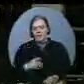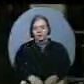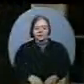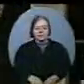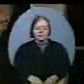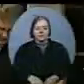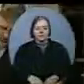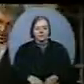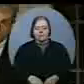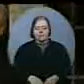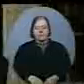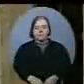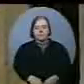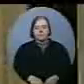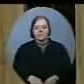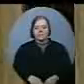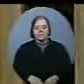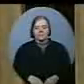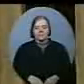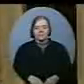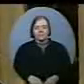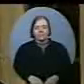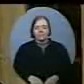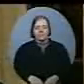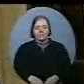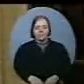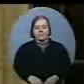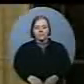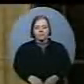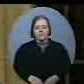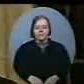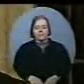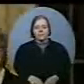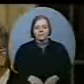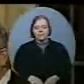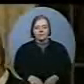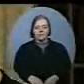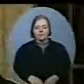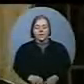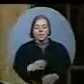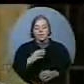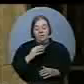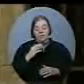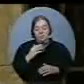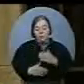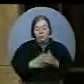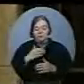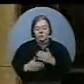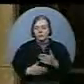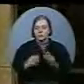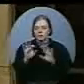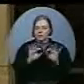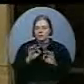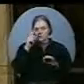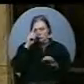member for Timmins-James. Thank you, Mr. Speaker. There was a very clear vetting process for choosing the vice chair of broadcast for the CRTC,